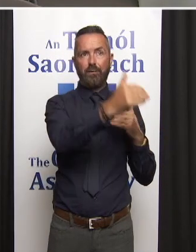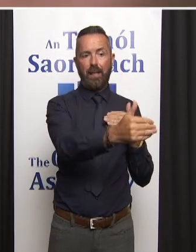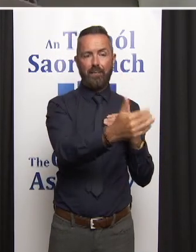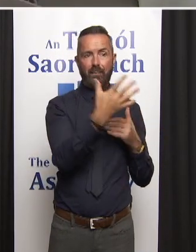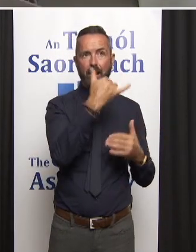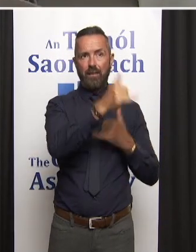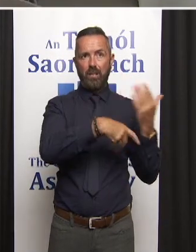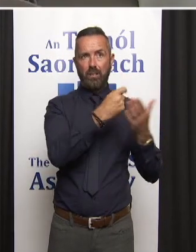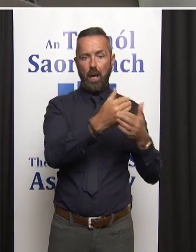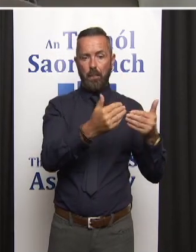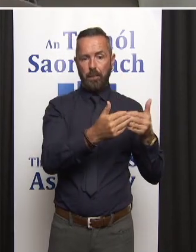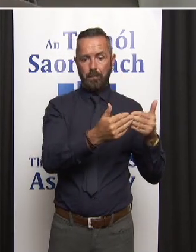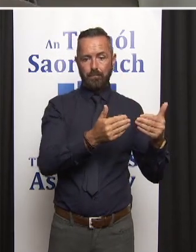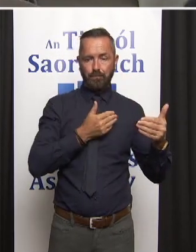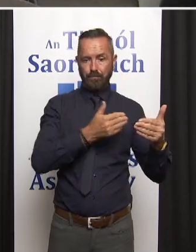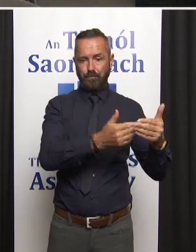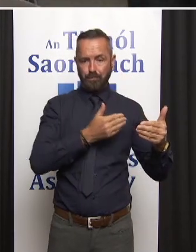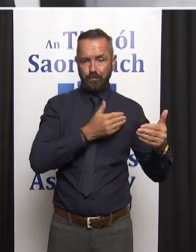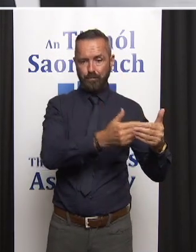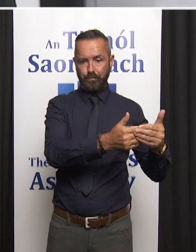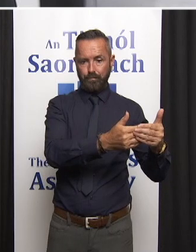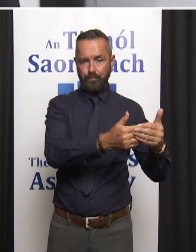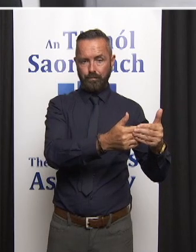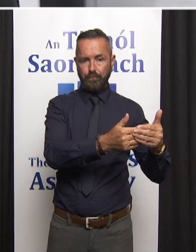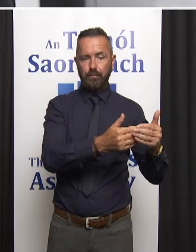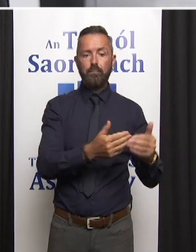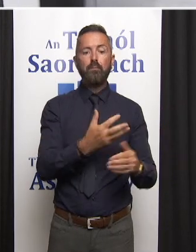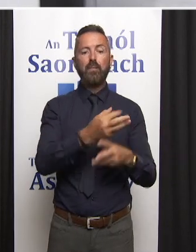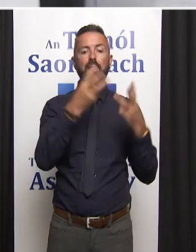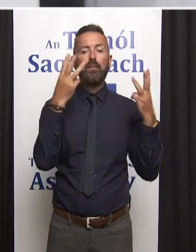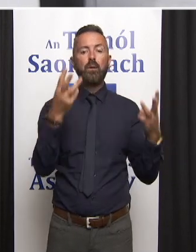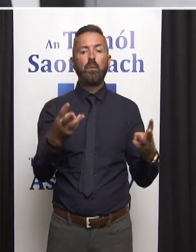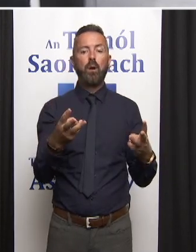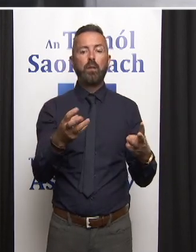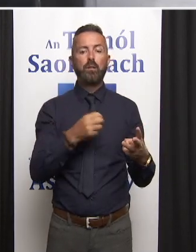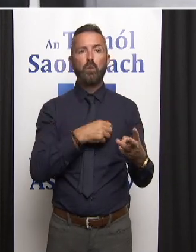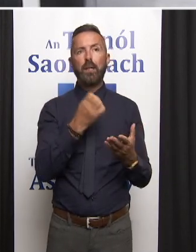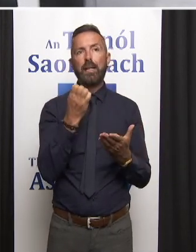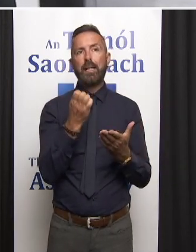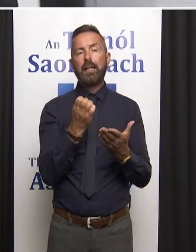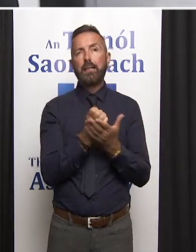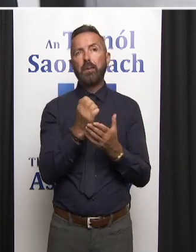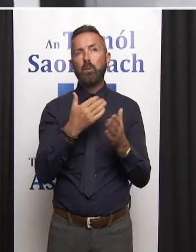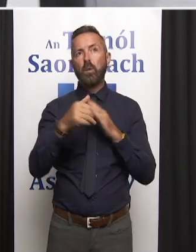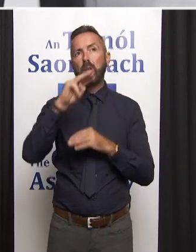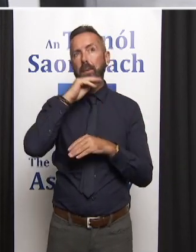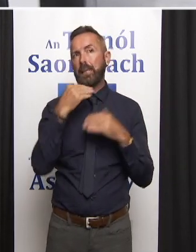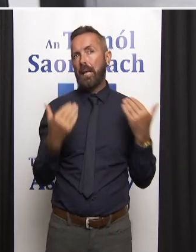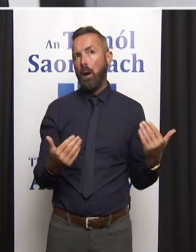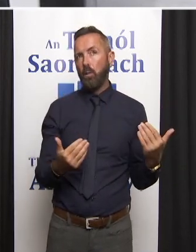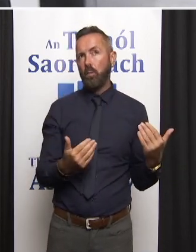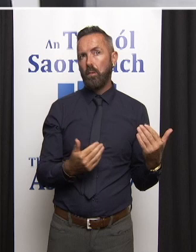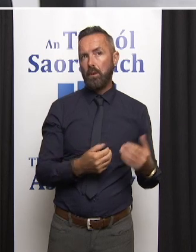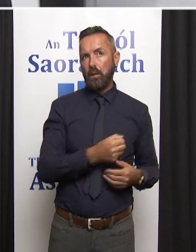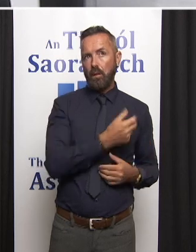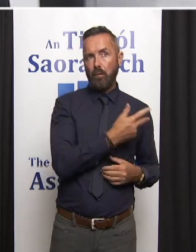In the future, beyond 5 years, or never. You may, if you wish, define what now means. Is it 3 or 4 or 5 years?